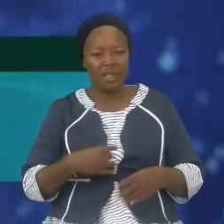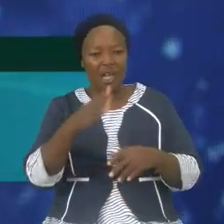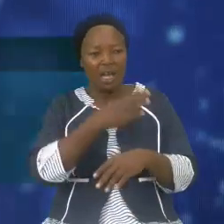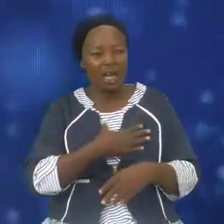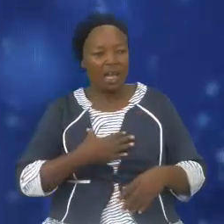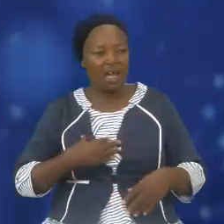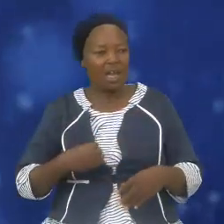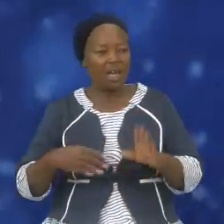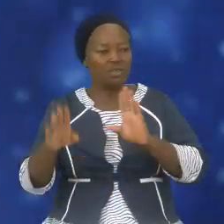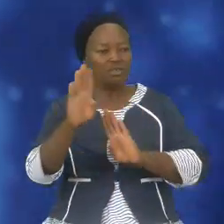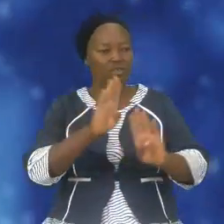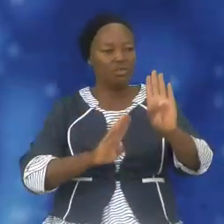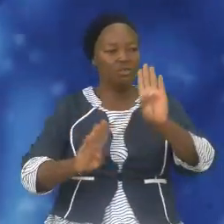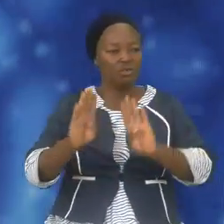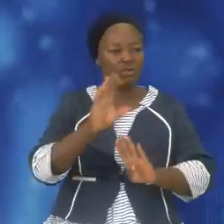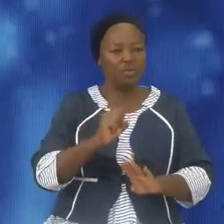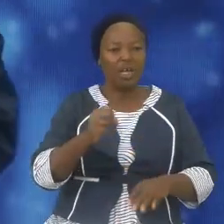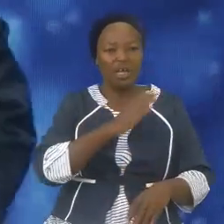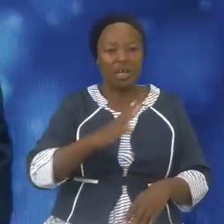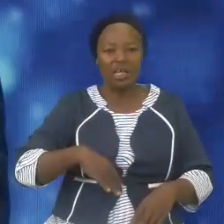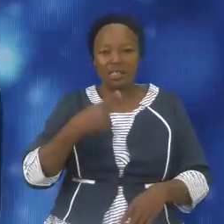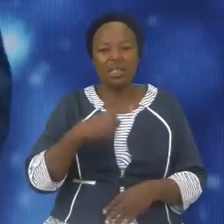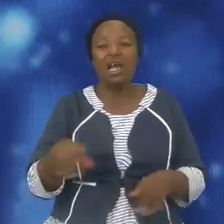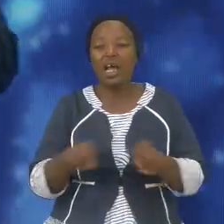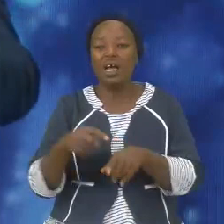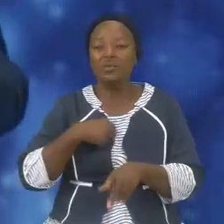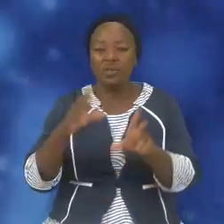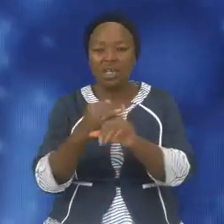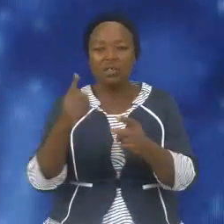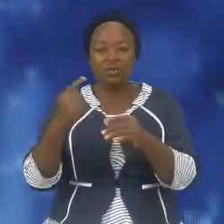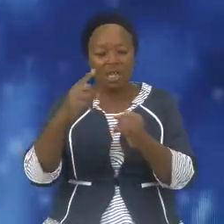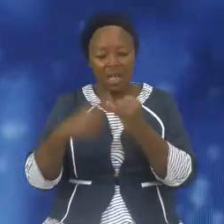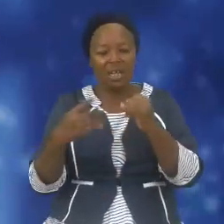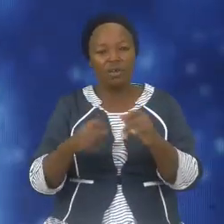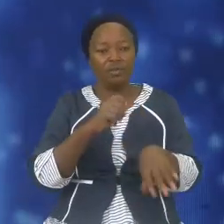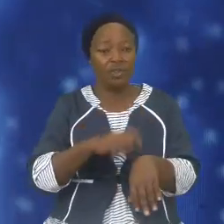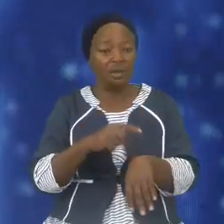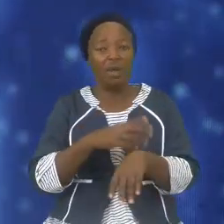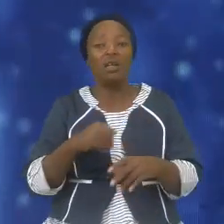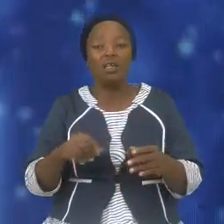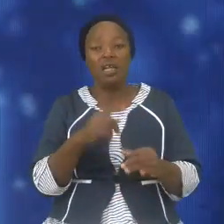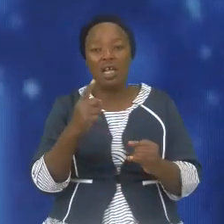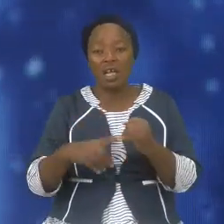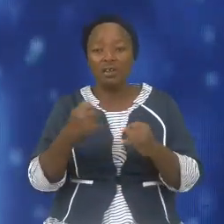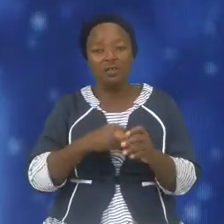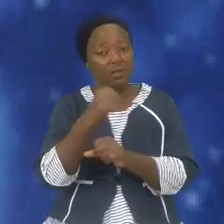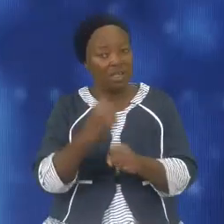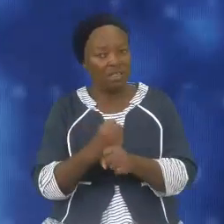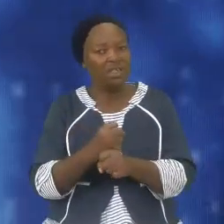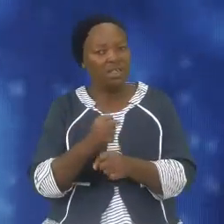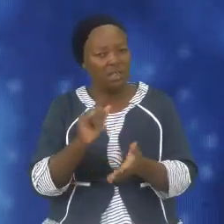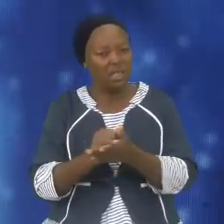said, as we're getting to the end of the age, he said there will be pestilence, there'll